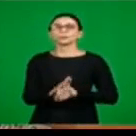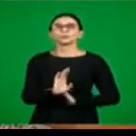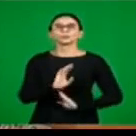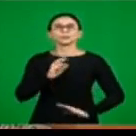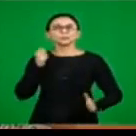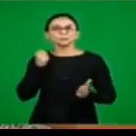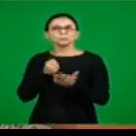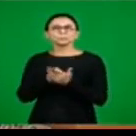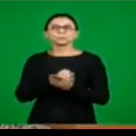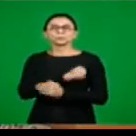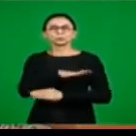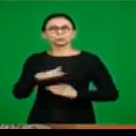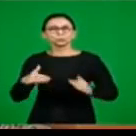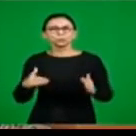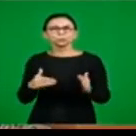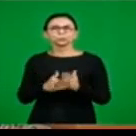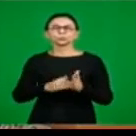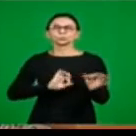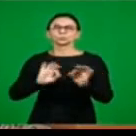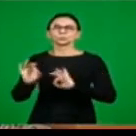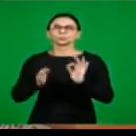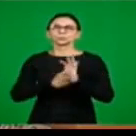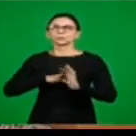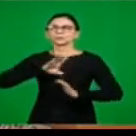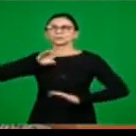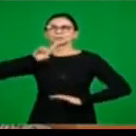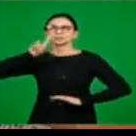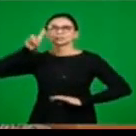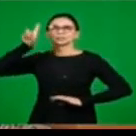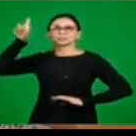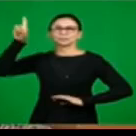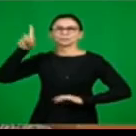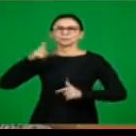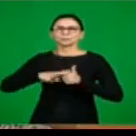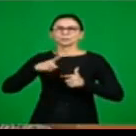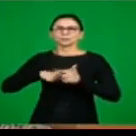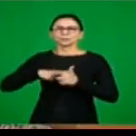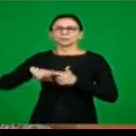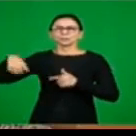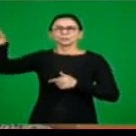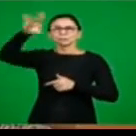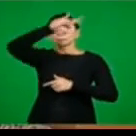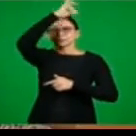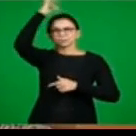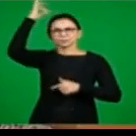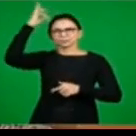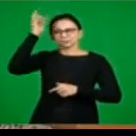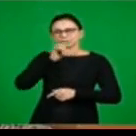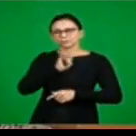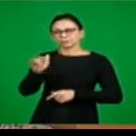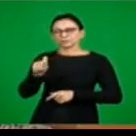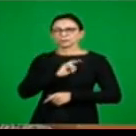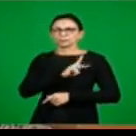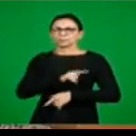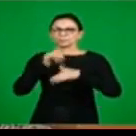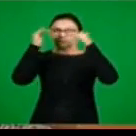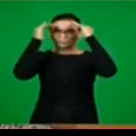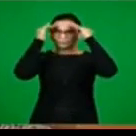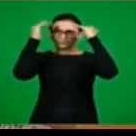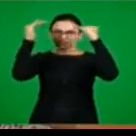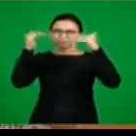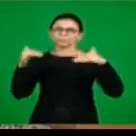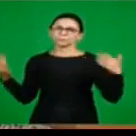He fulfilled all the race that he had to go through. And nobody was going to steal the crown from him.